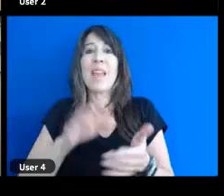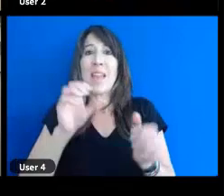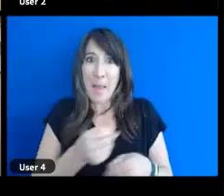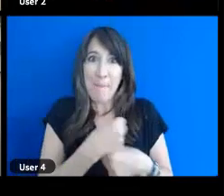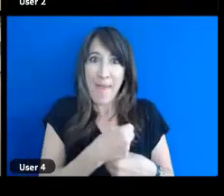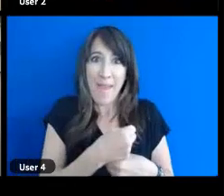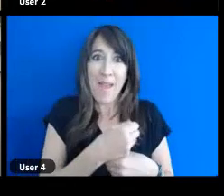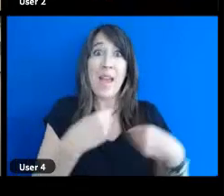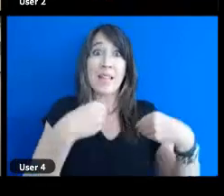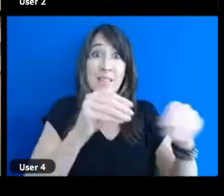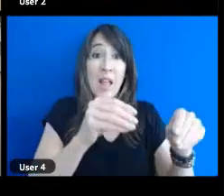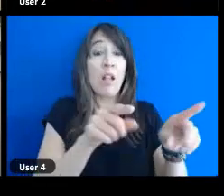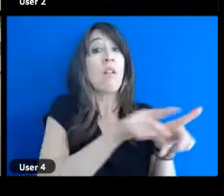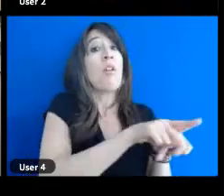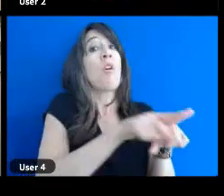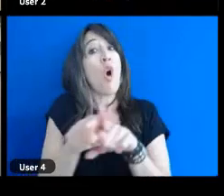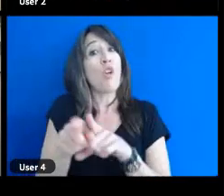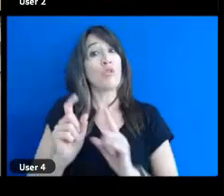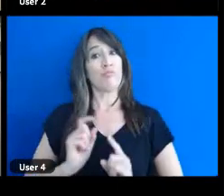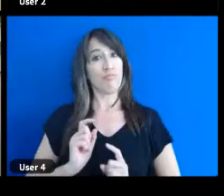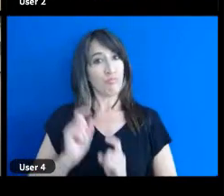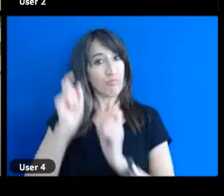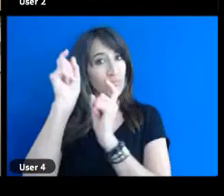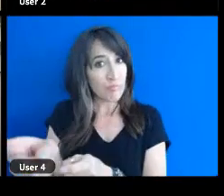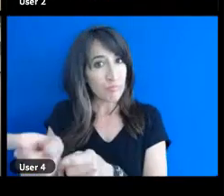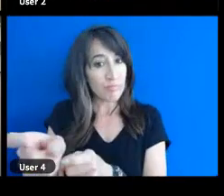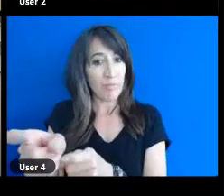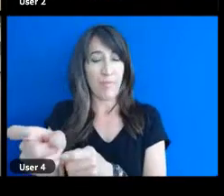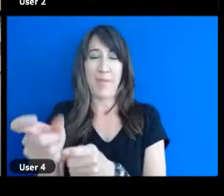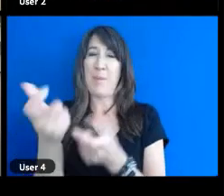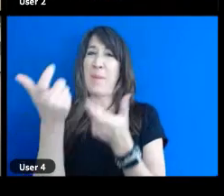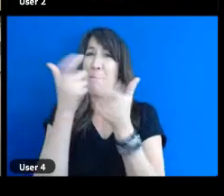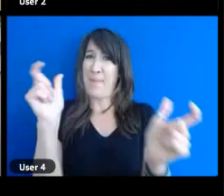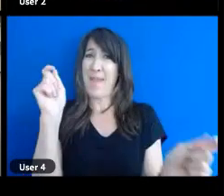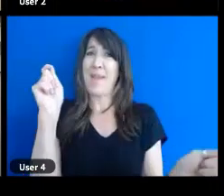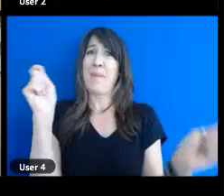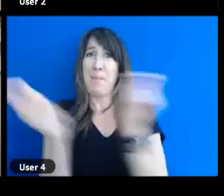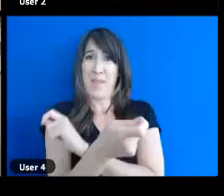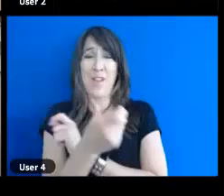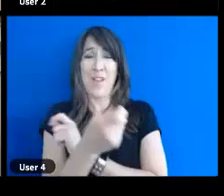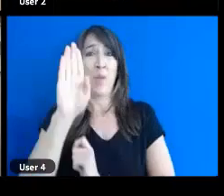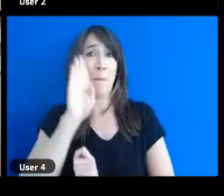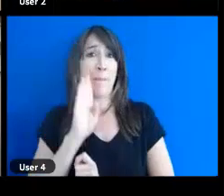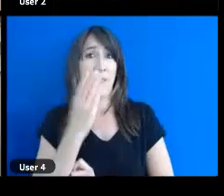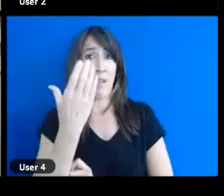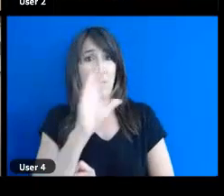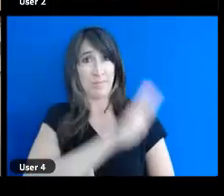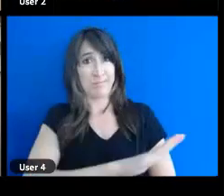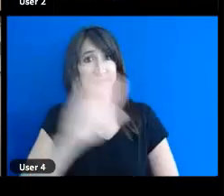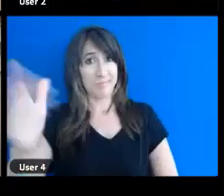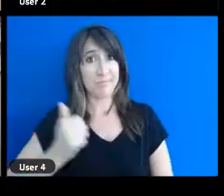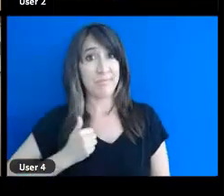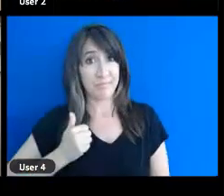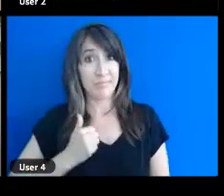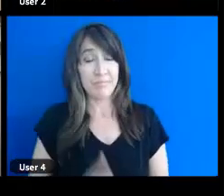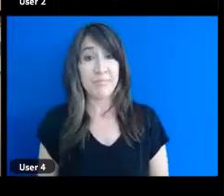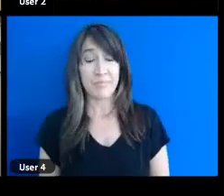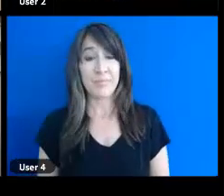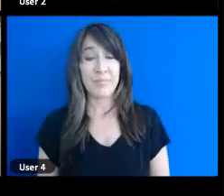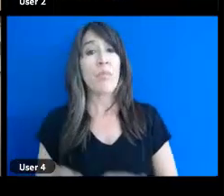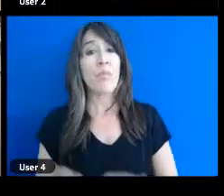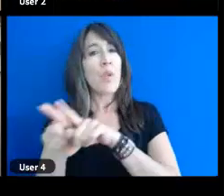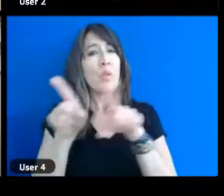were not only selling them, but donating them. And so that is a huge thing. The other thing that I will add,